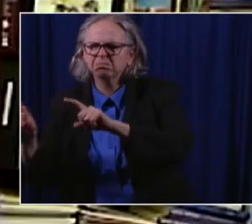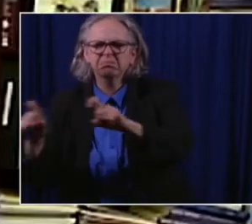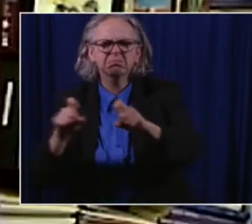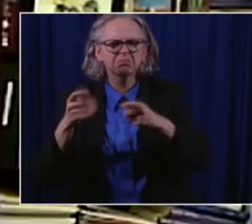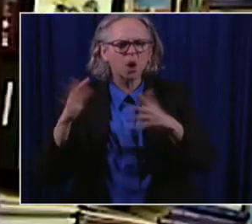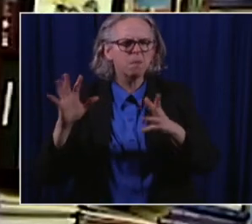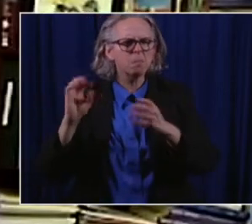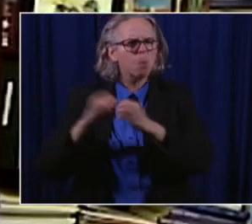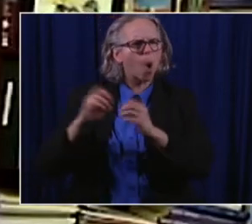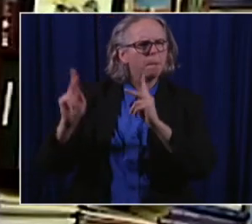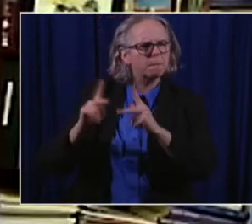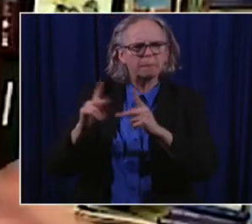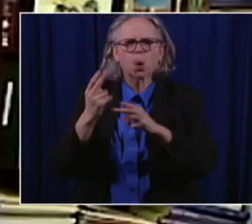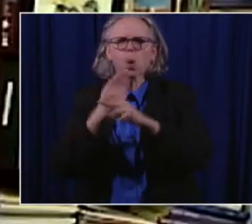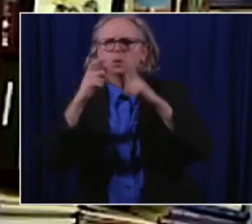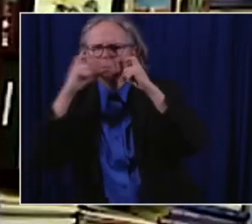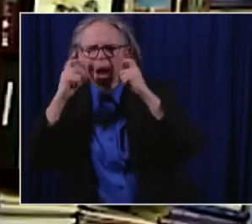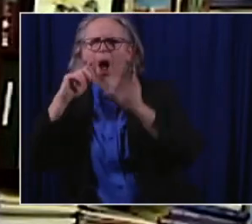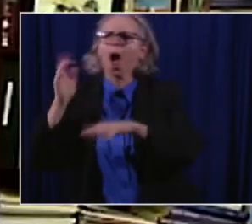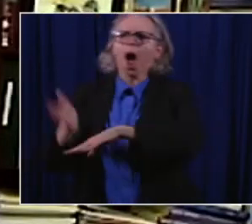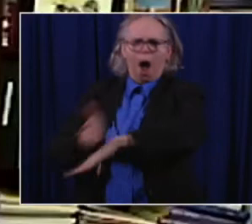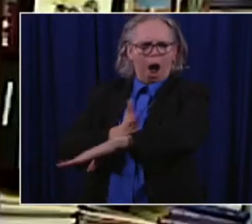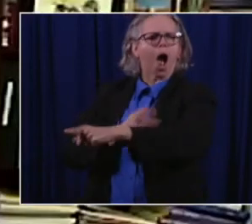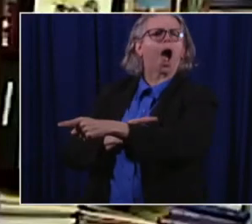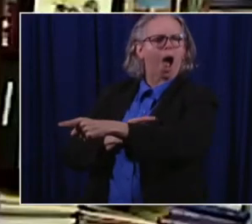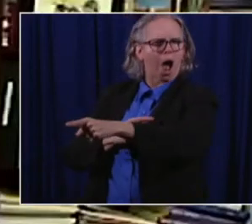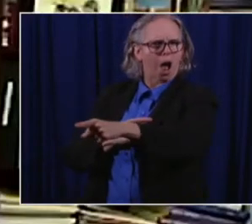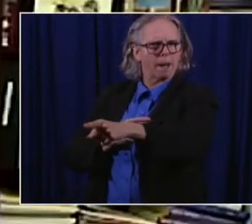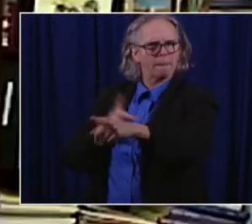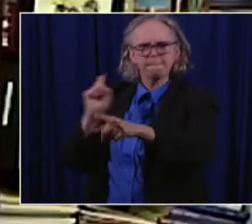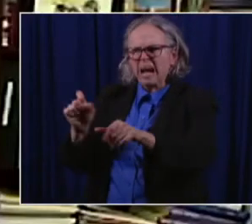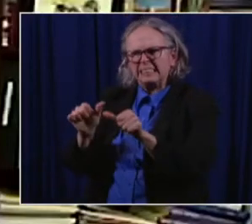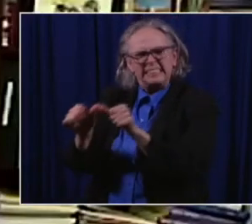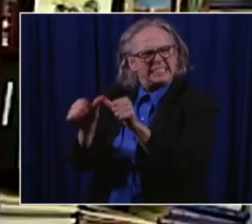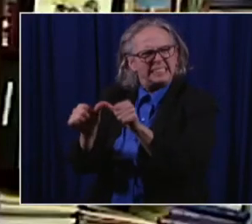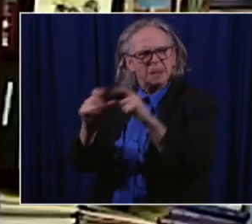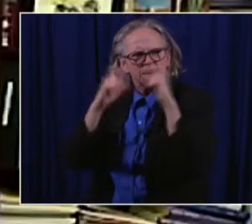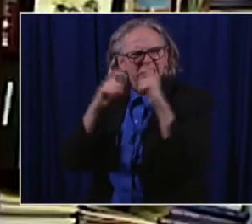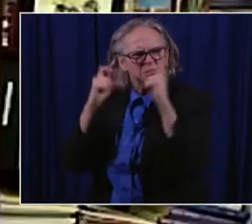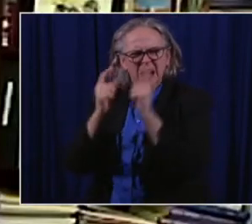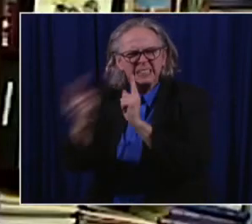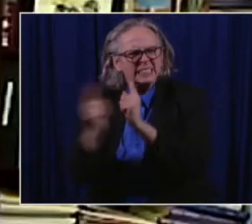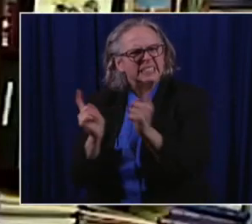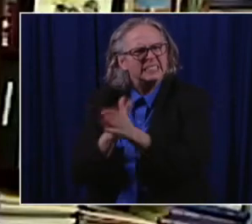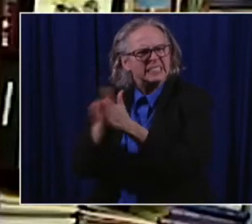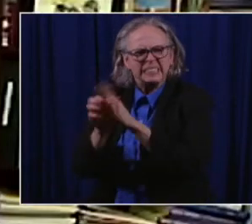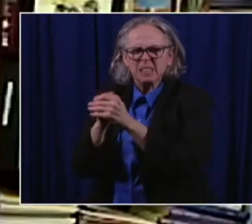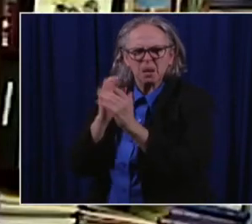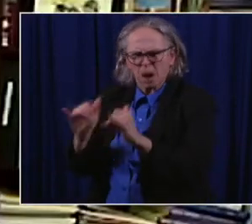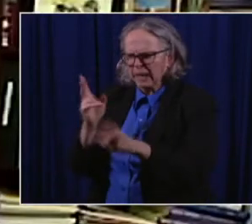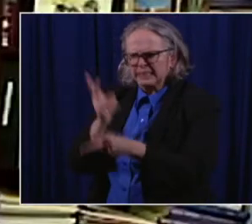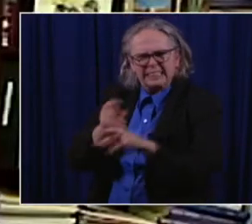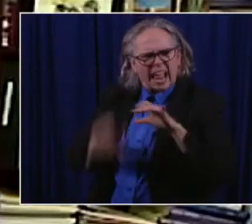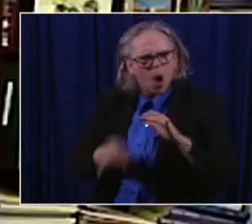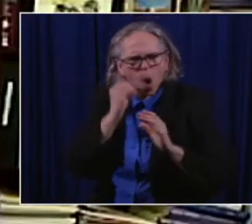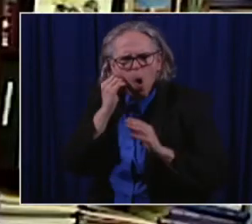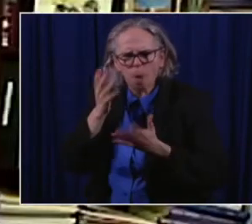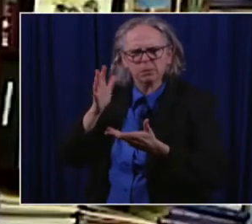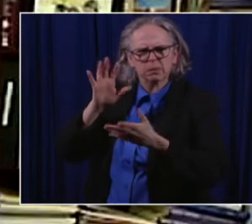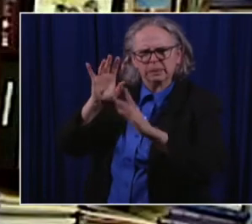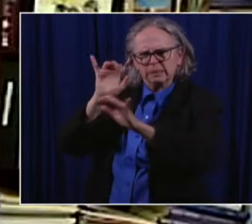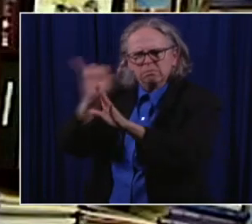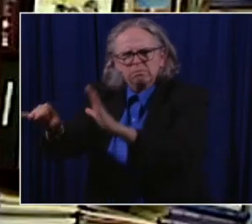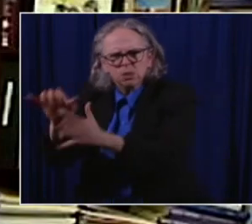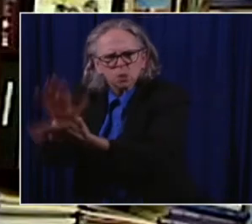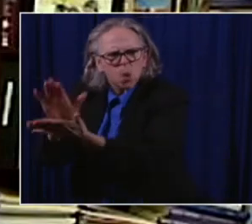to be committed to what they're doing at work or what they're doing at school in their personal life. That's the exact message we need